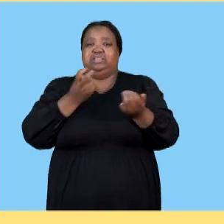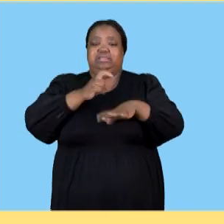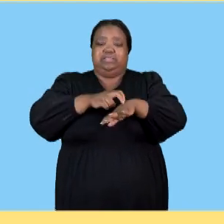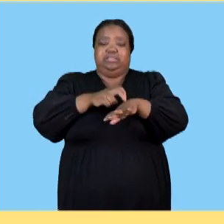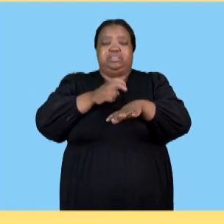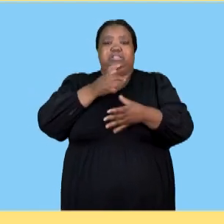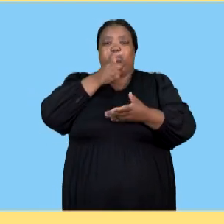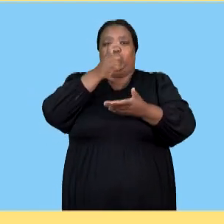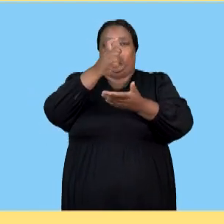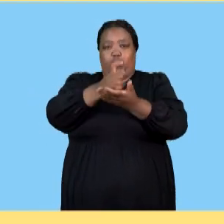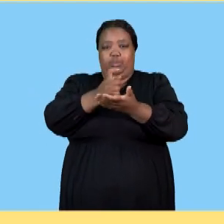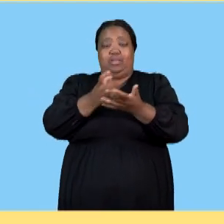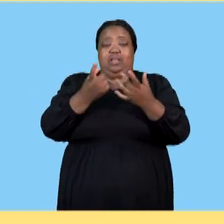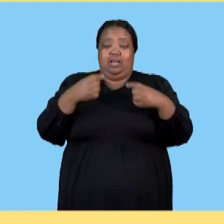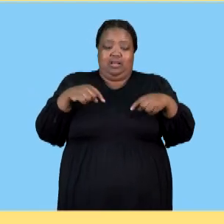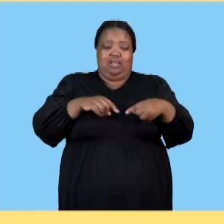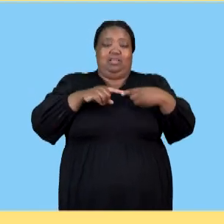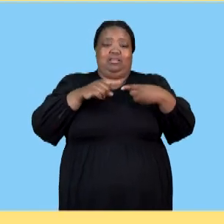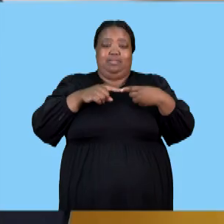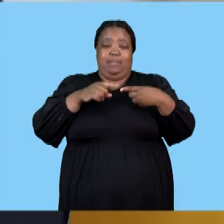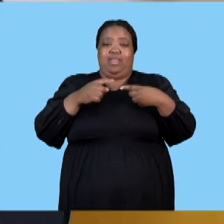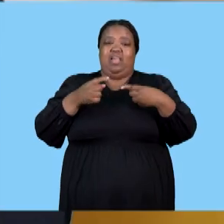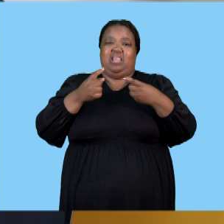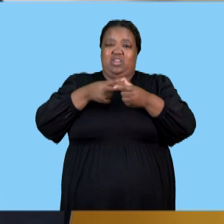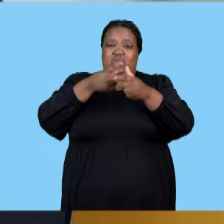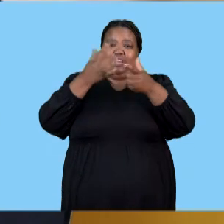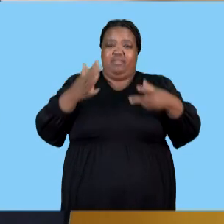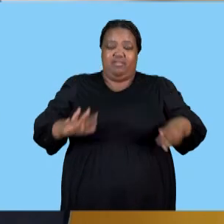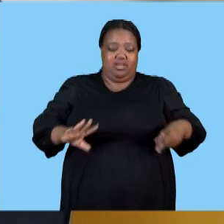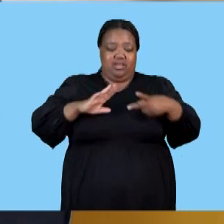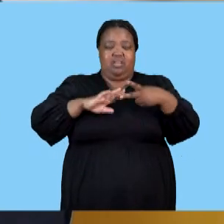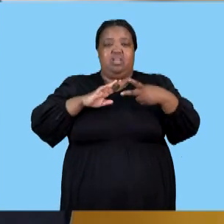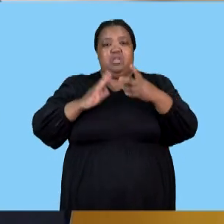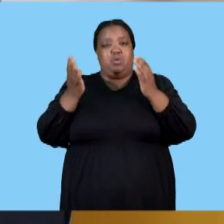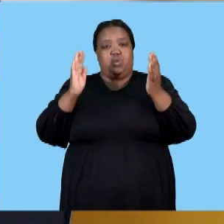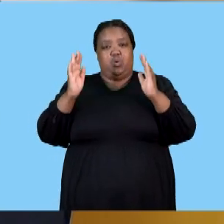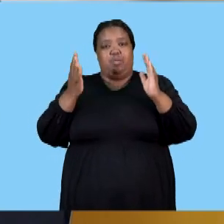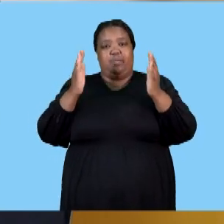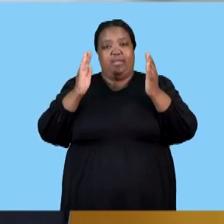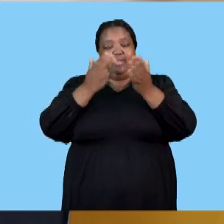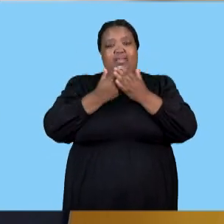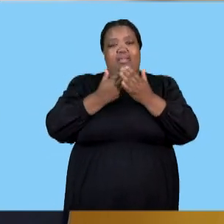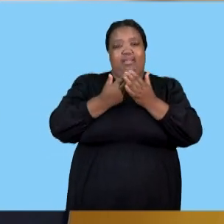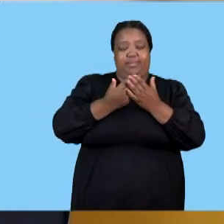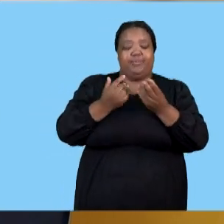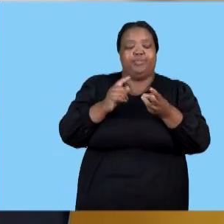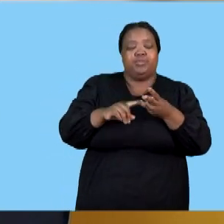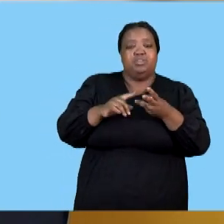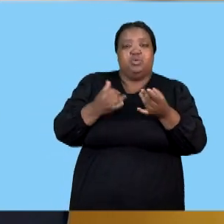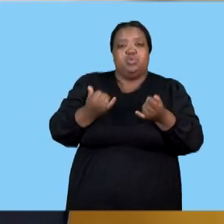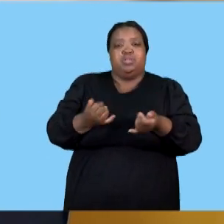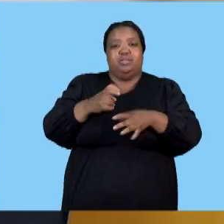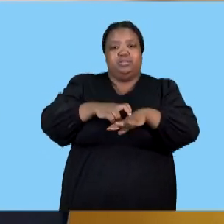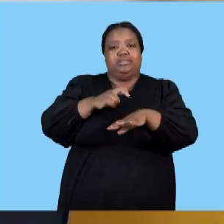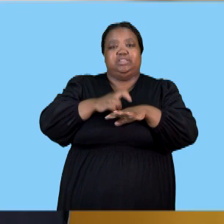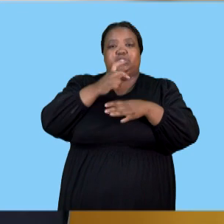to comment because we have calculated. We can compare now. You can see 2022 and 2023. Now